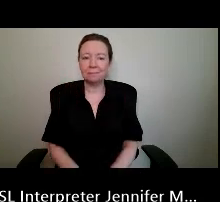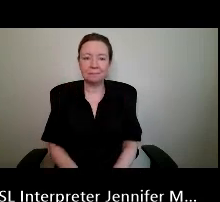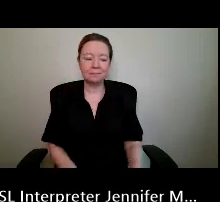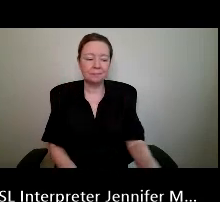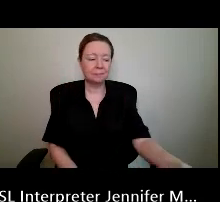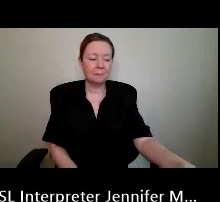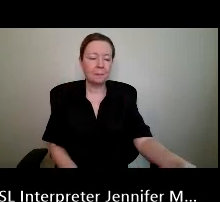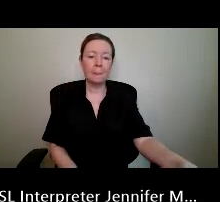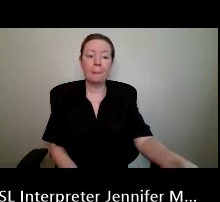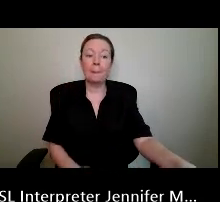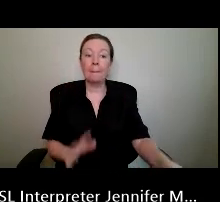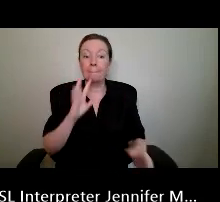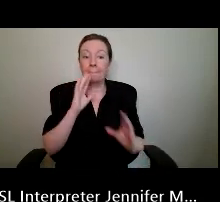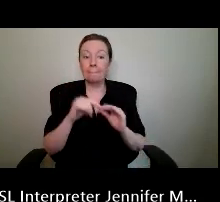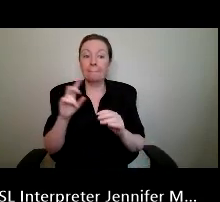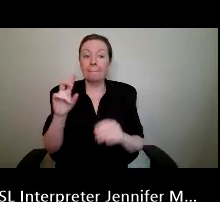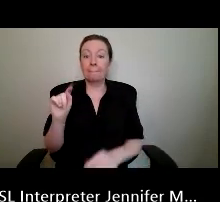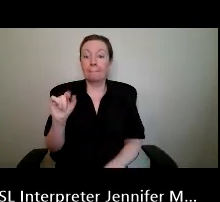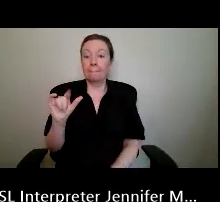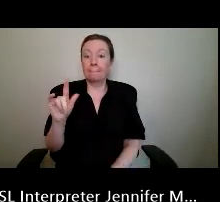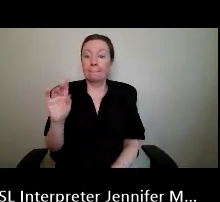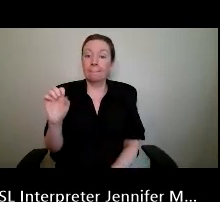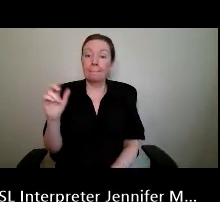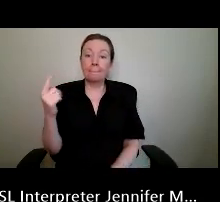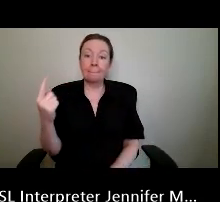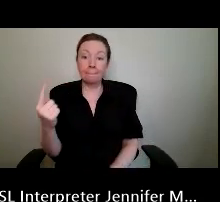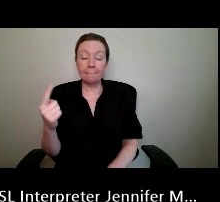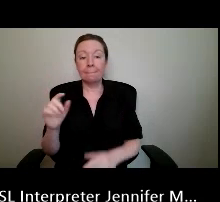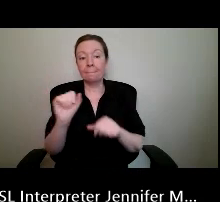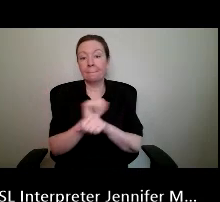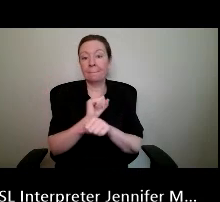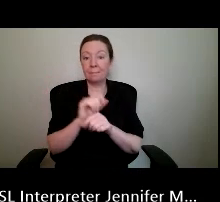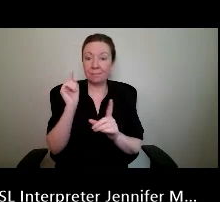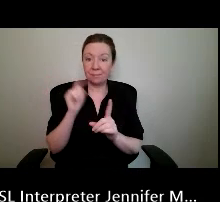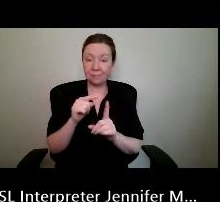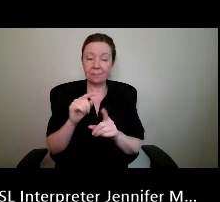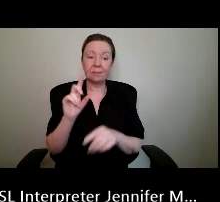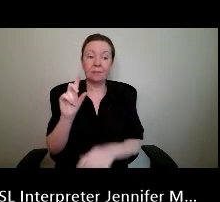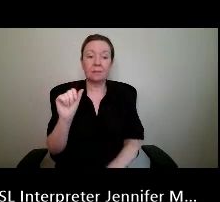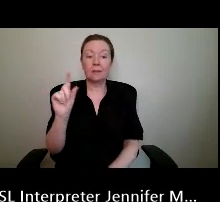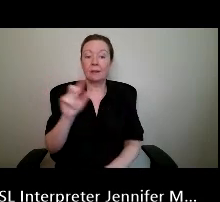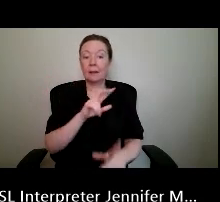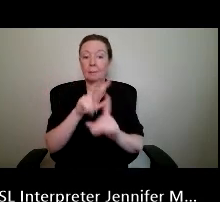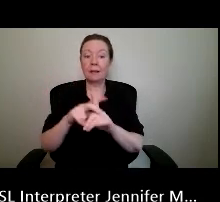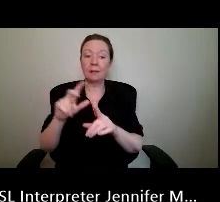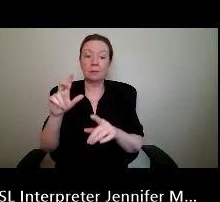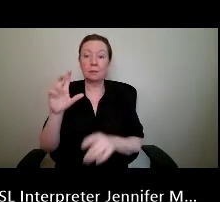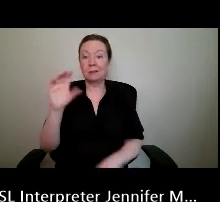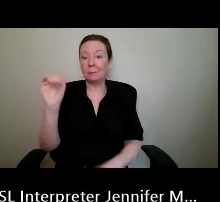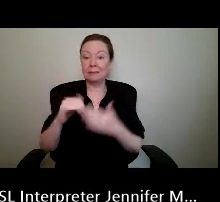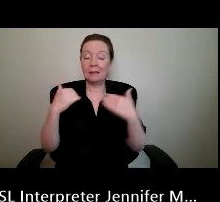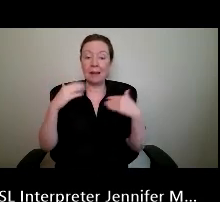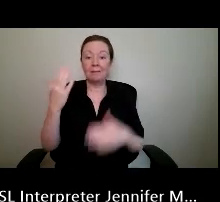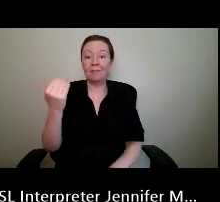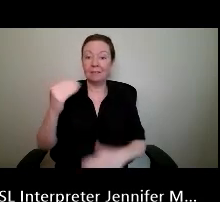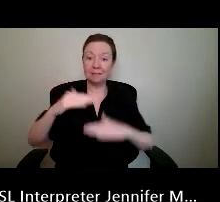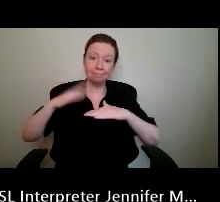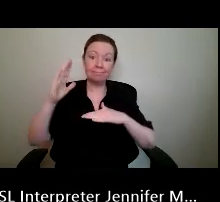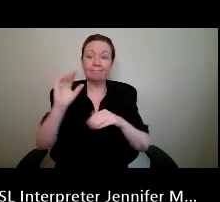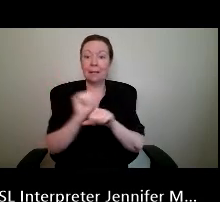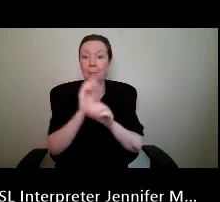So let's talk about Title I, which is employment. So the ADA applies to employers that have 15 or more